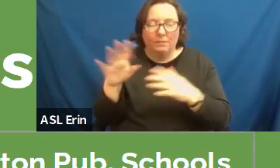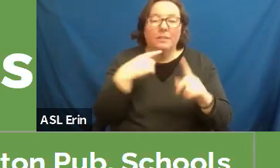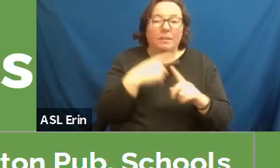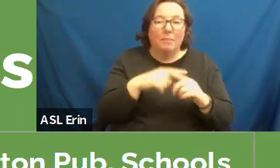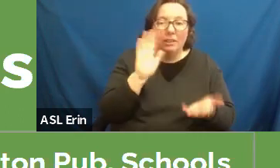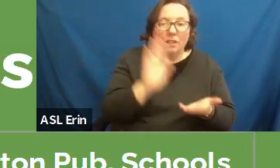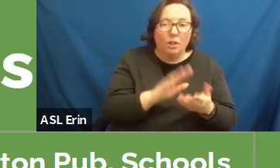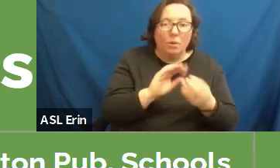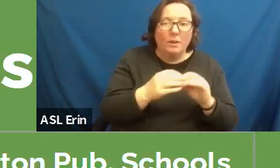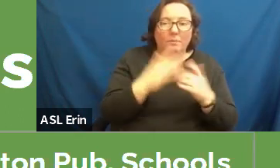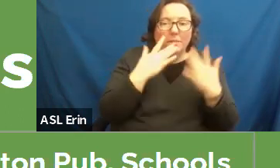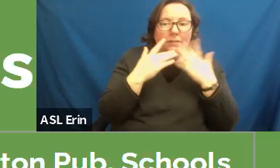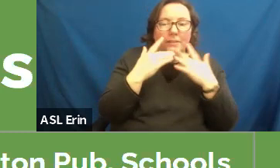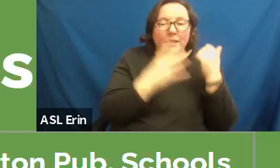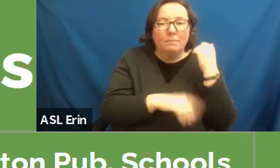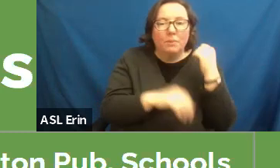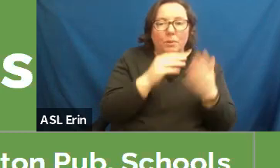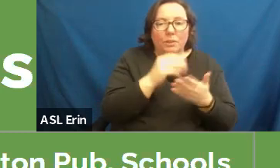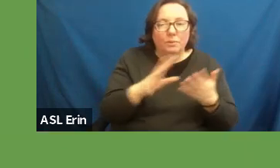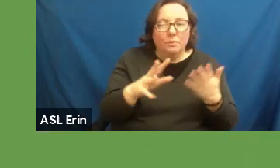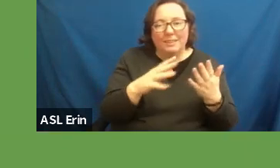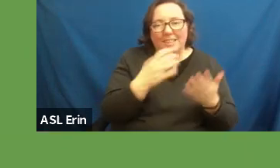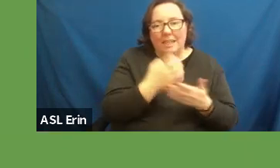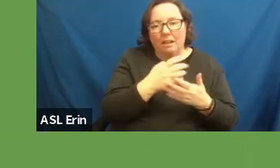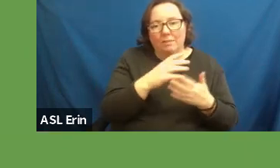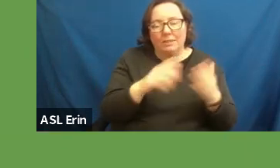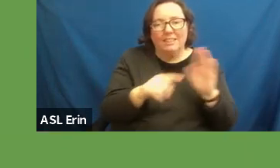economically disadvantaged students. Next slide, please.